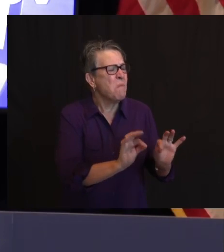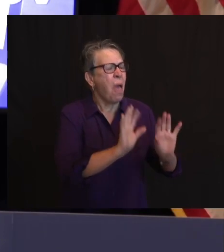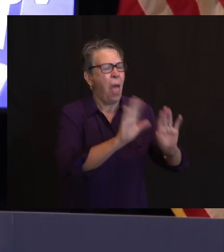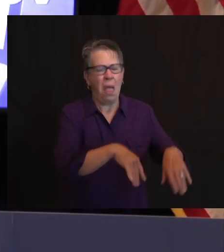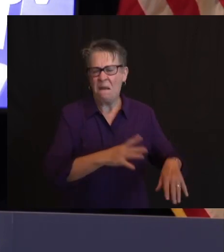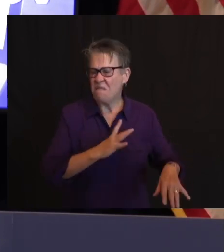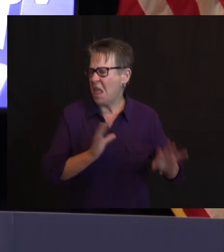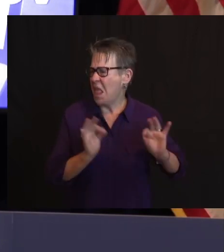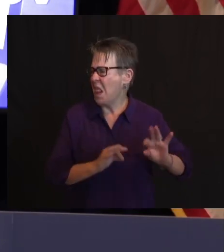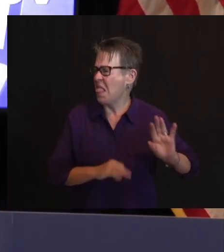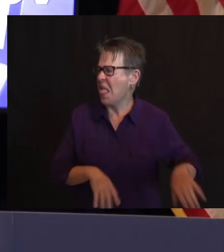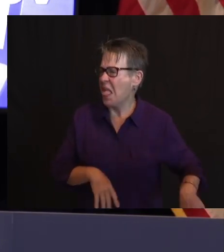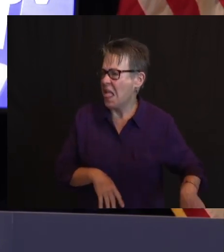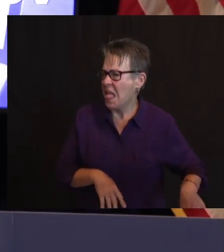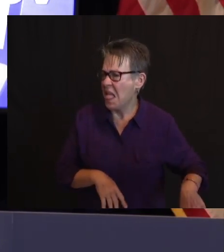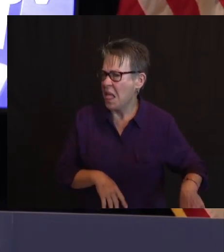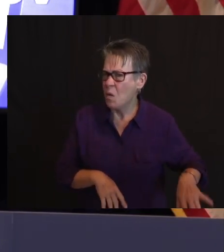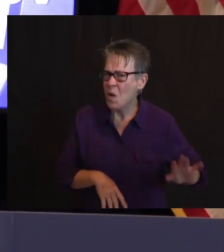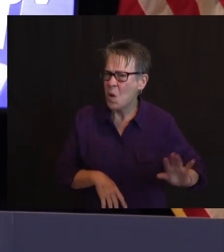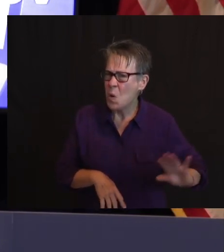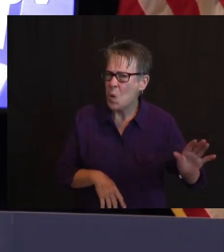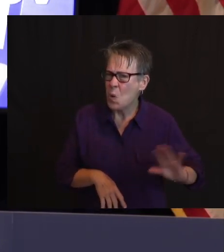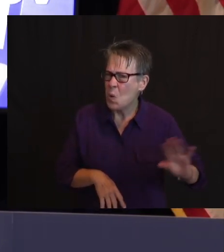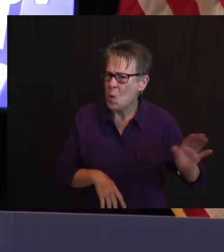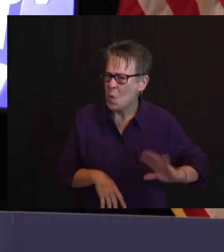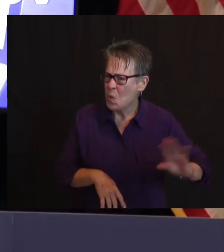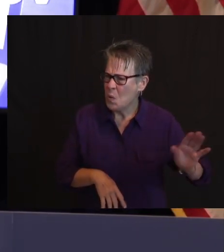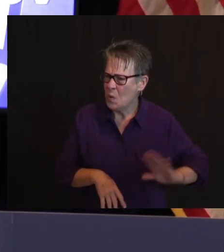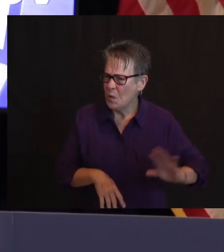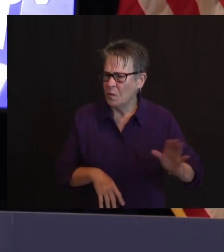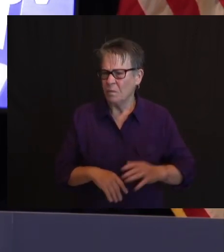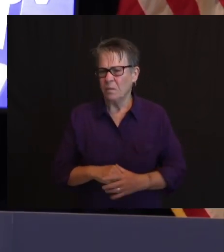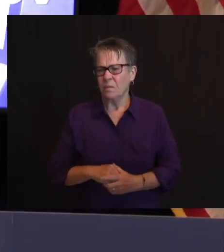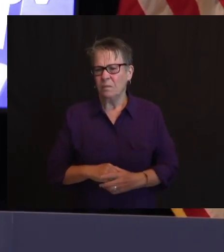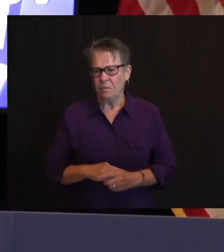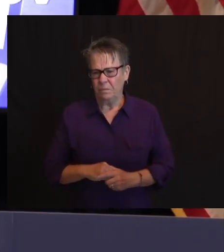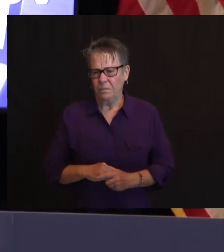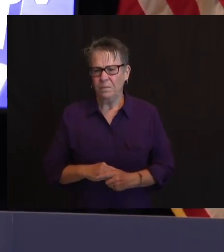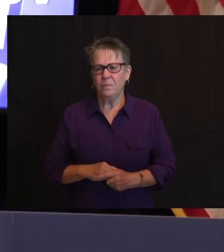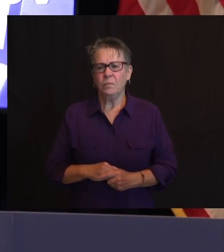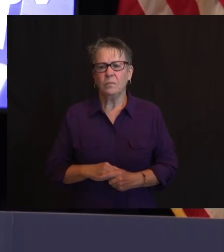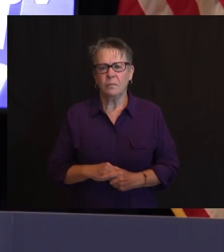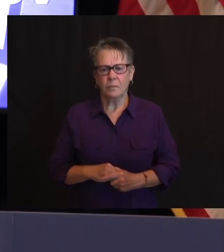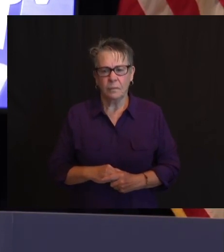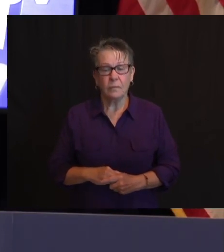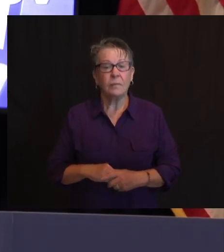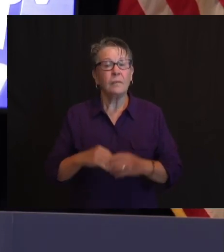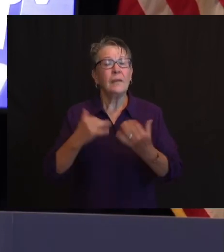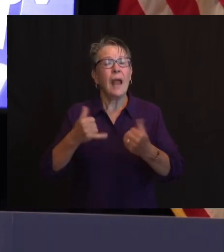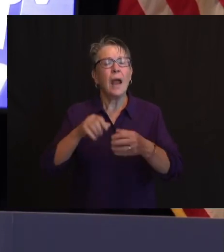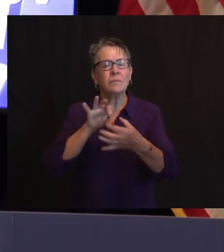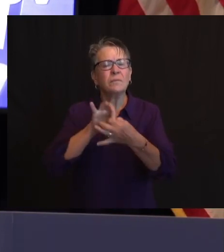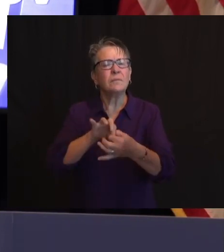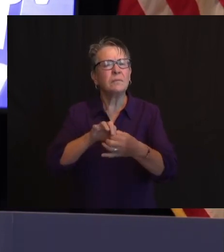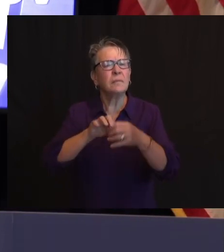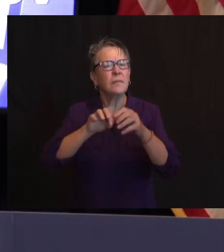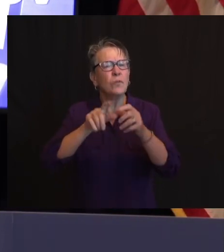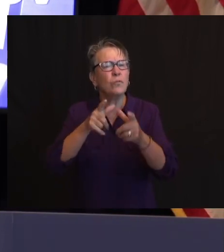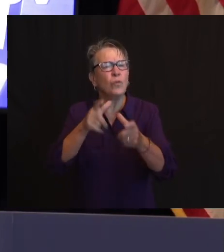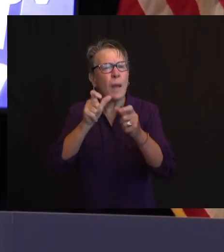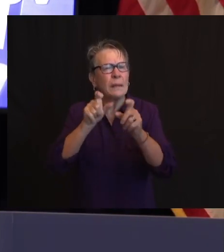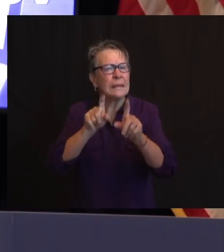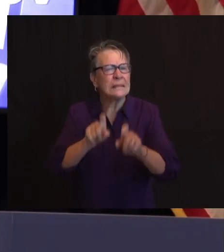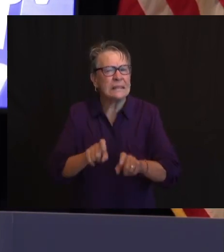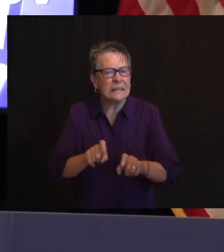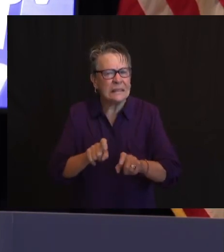in our normal day-to-day lives. As far as the antigen testing, I'm going to let Ed talk about the analysis that